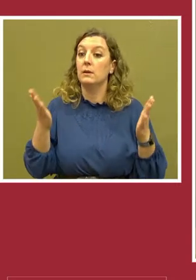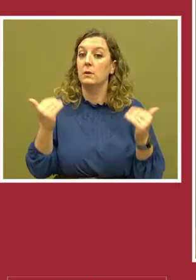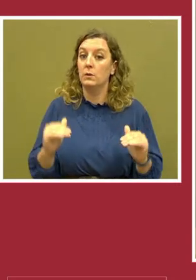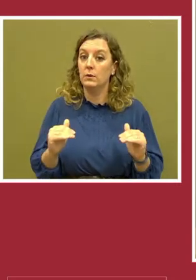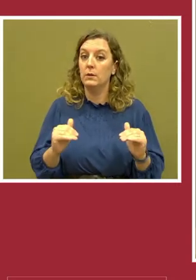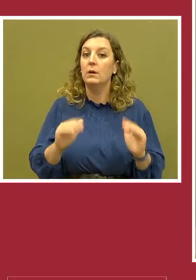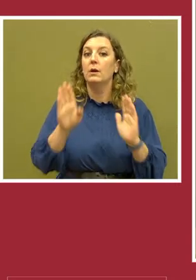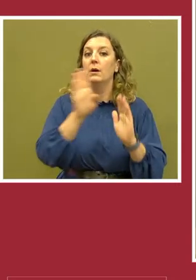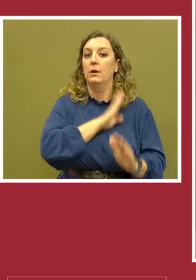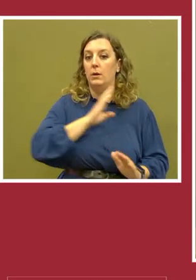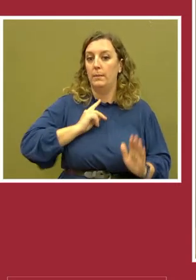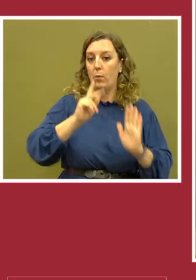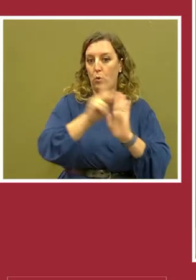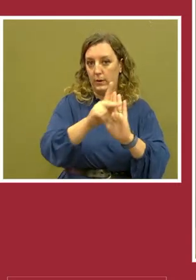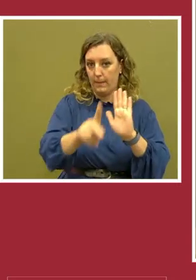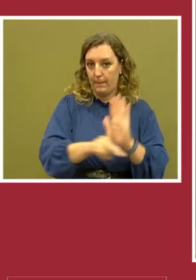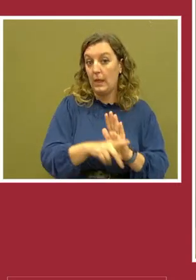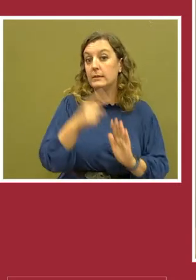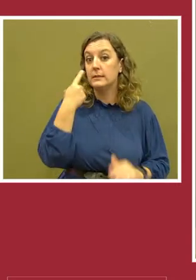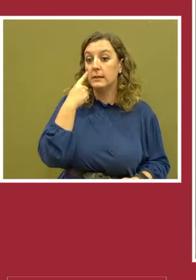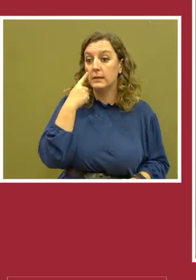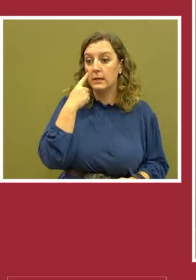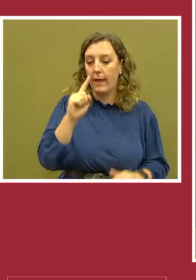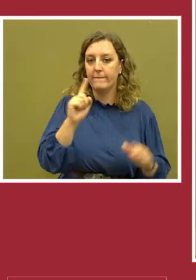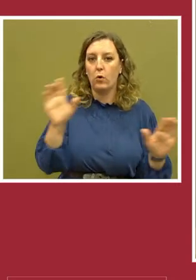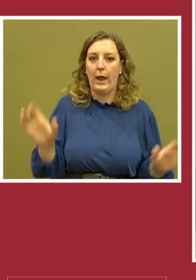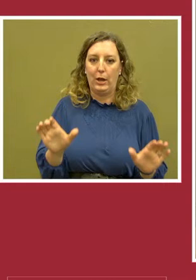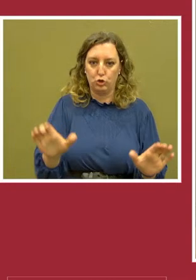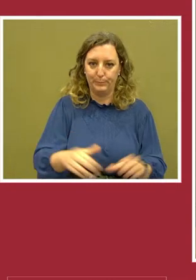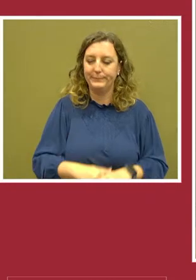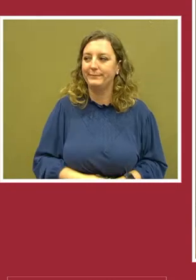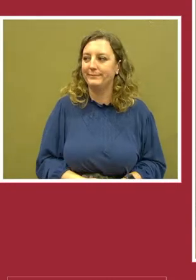into board policies for action.